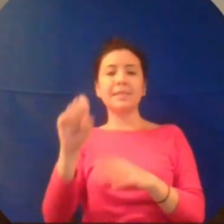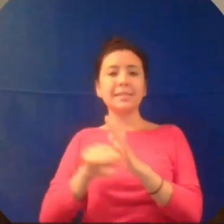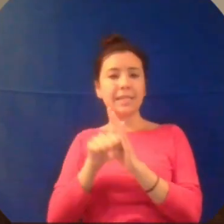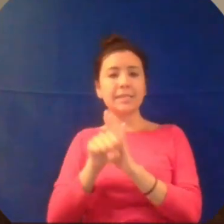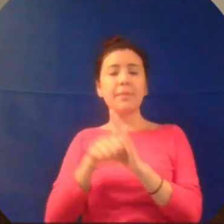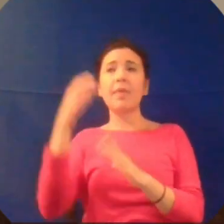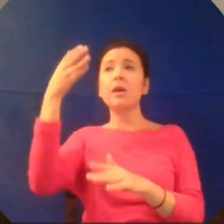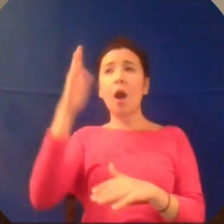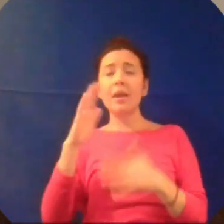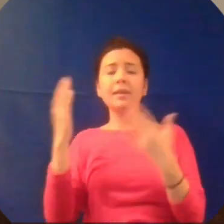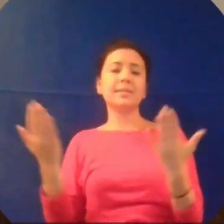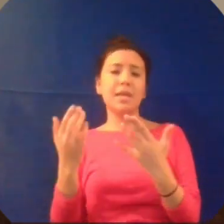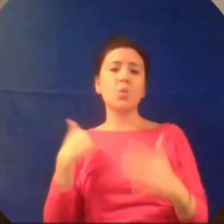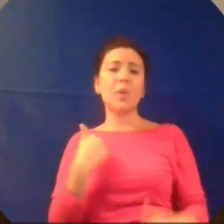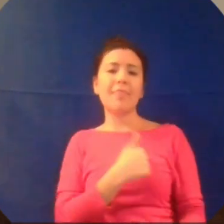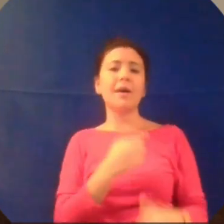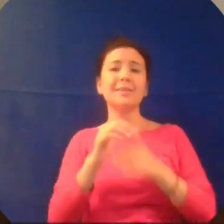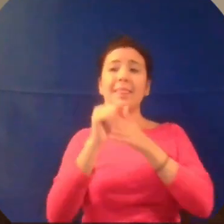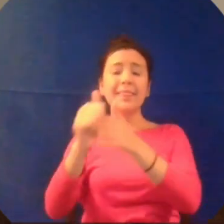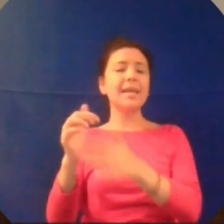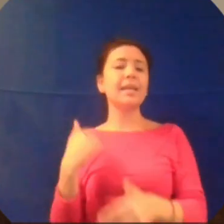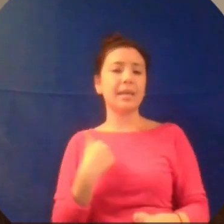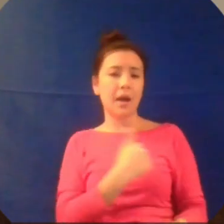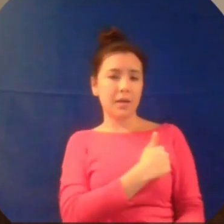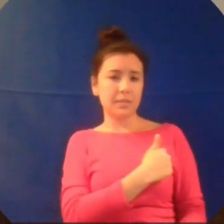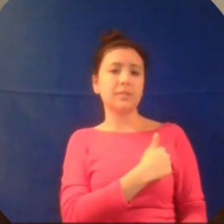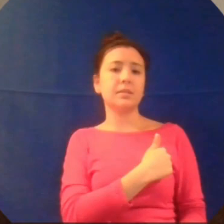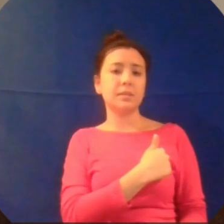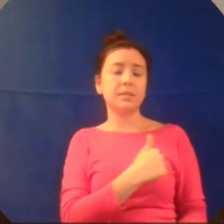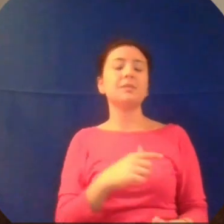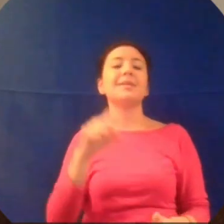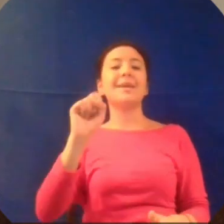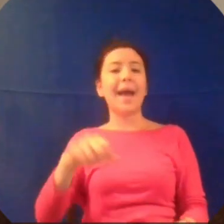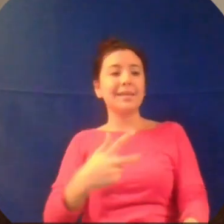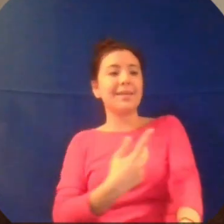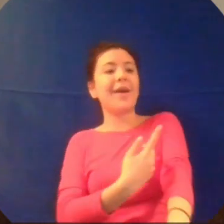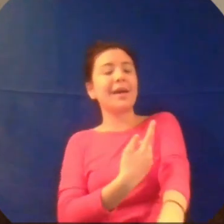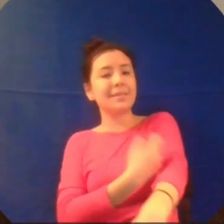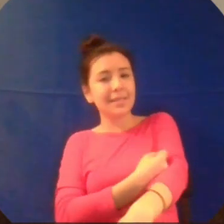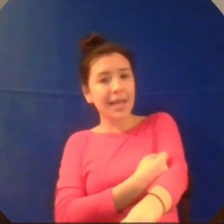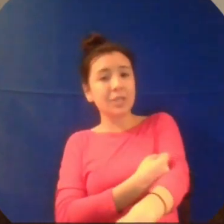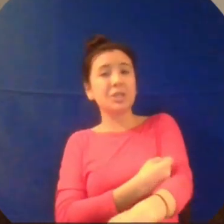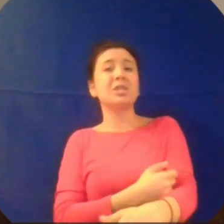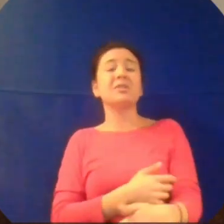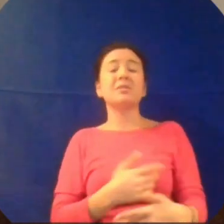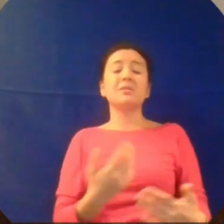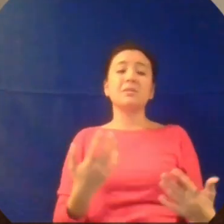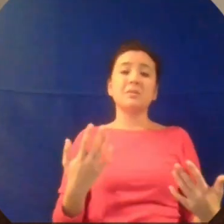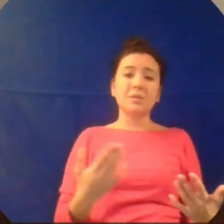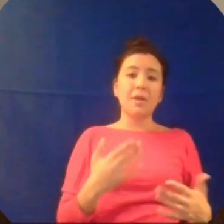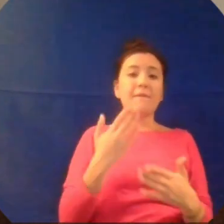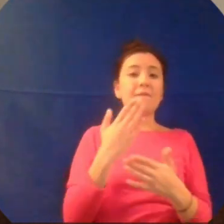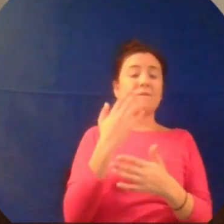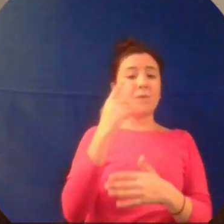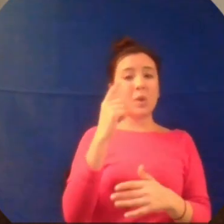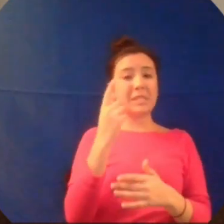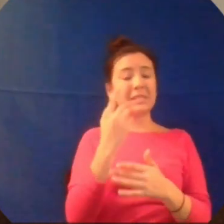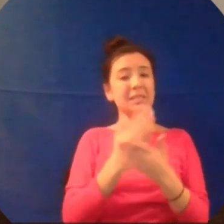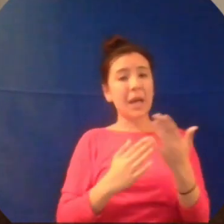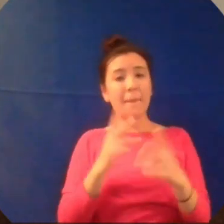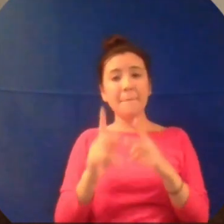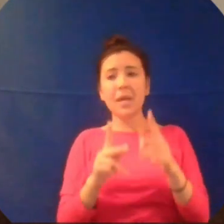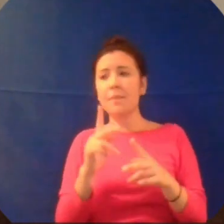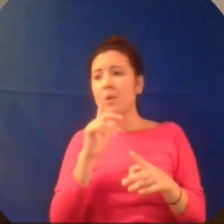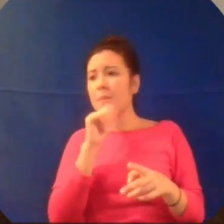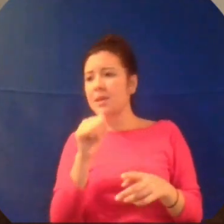God is here, guiding us the entire time. Yes, the vaccinations, real, real close for some people, but for many of us won't